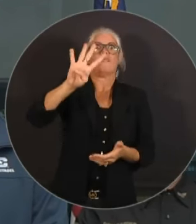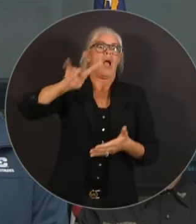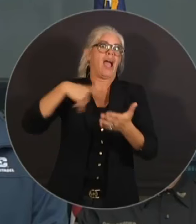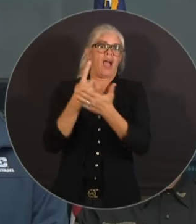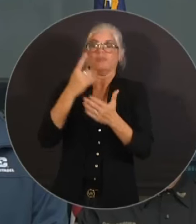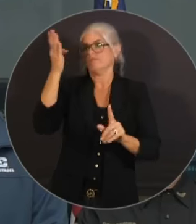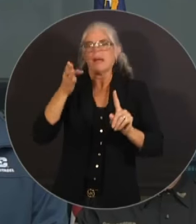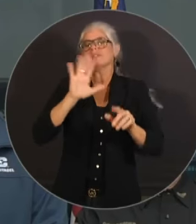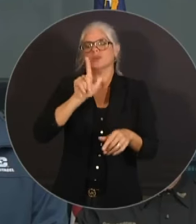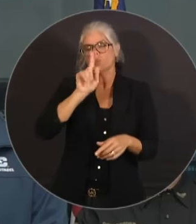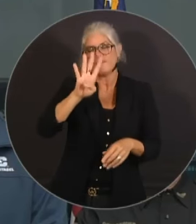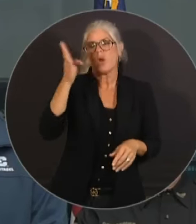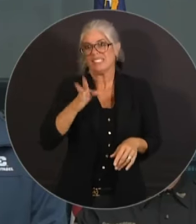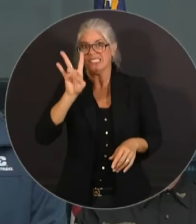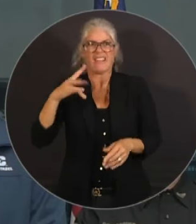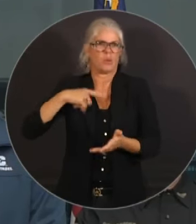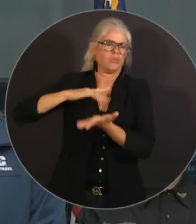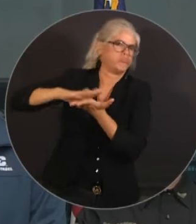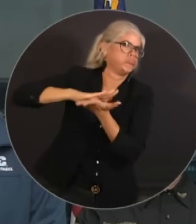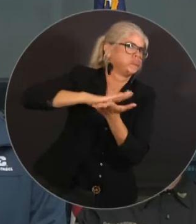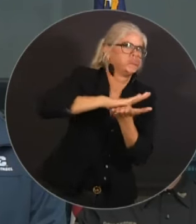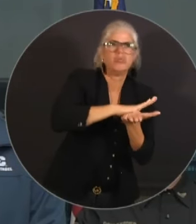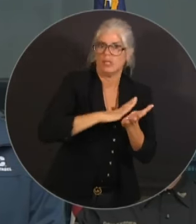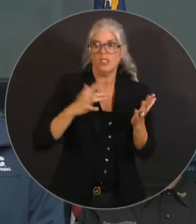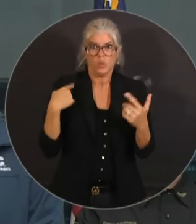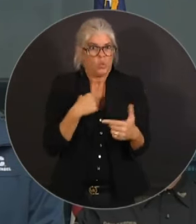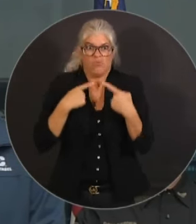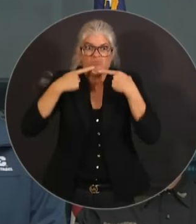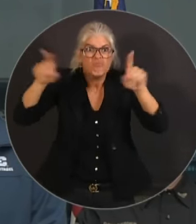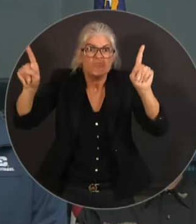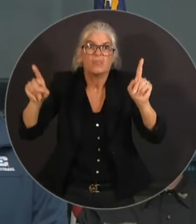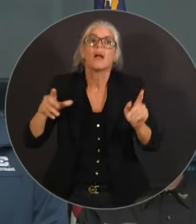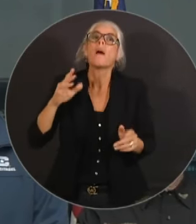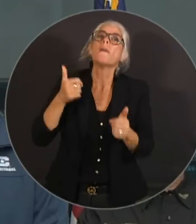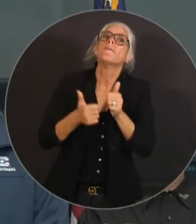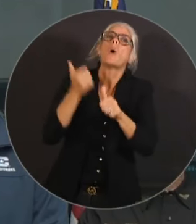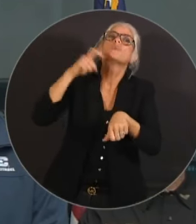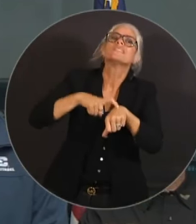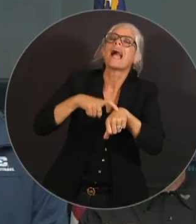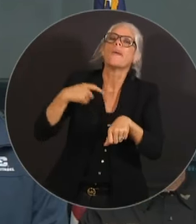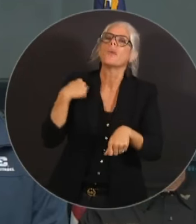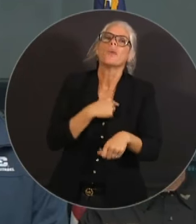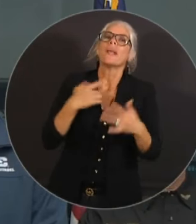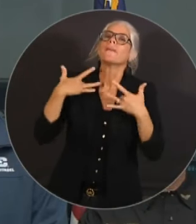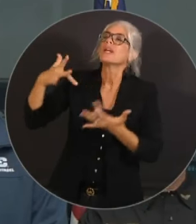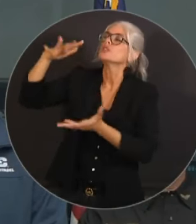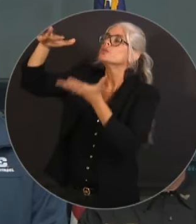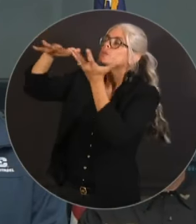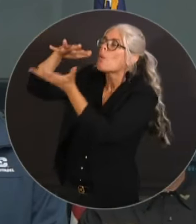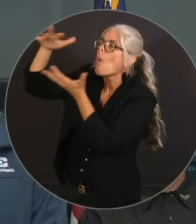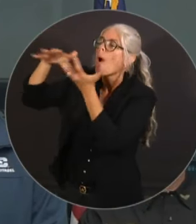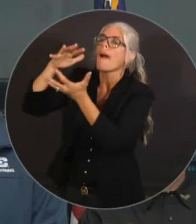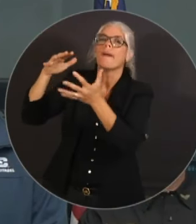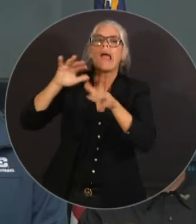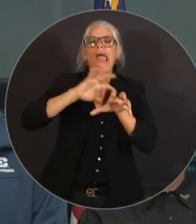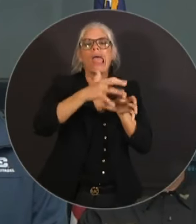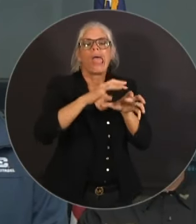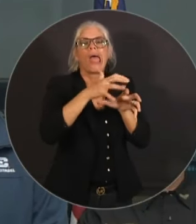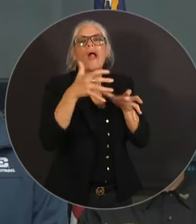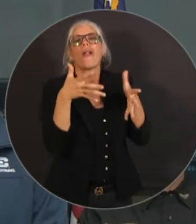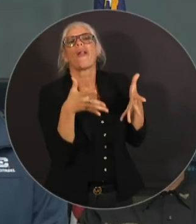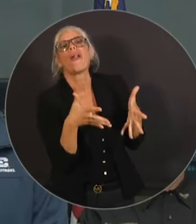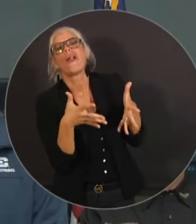after a storm, you don't have another storm on the back end. These things tend to take months and months to be able to do.